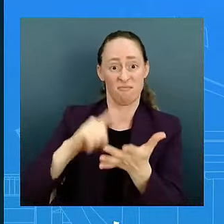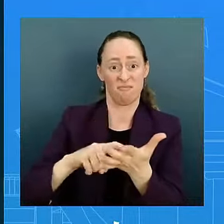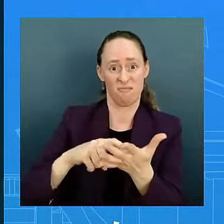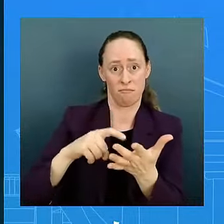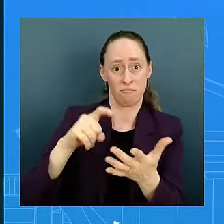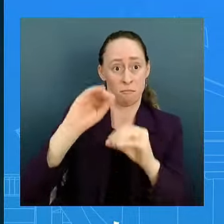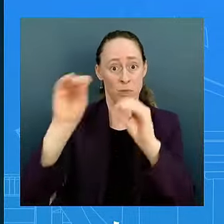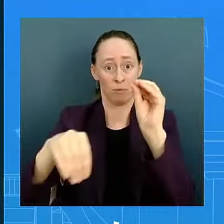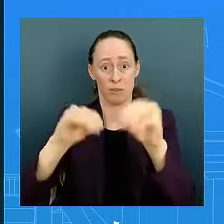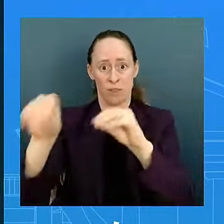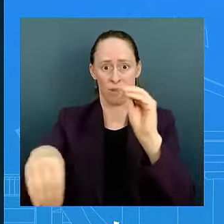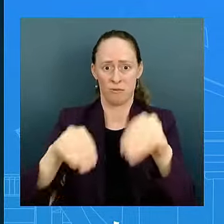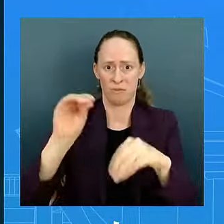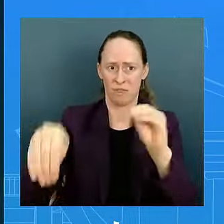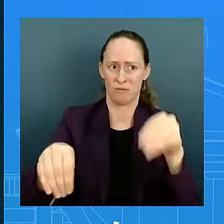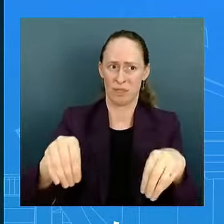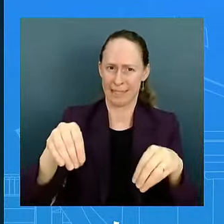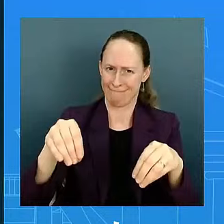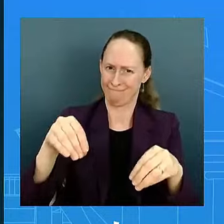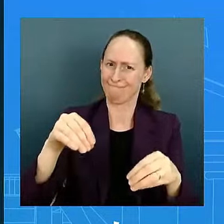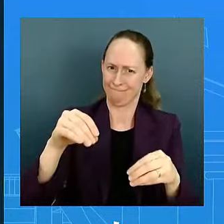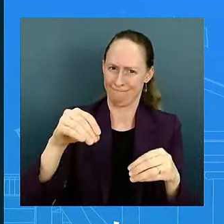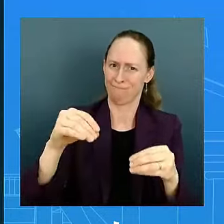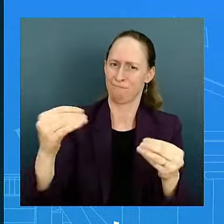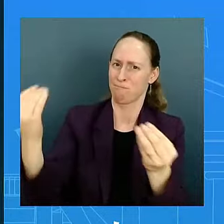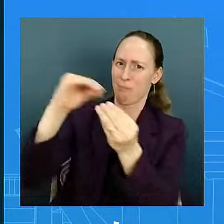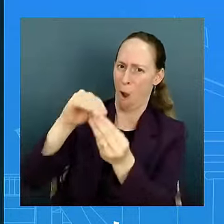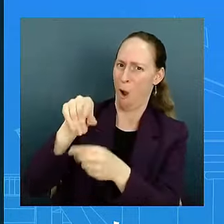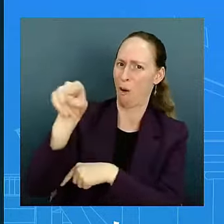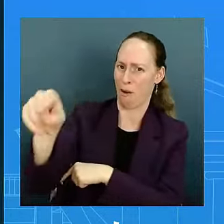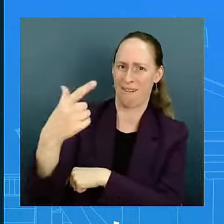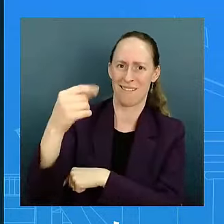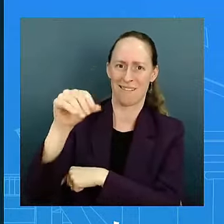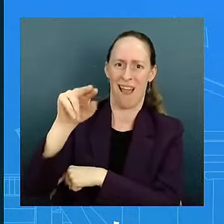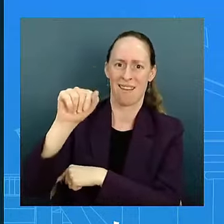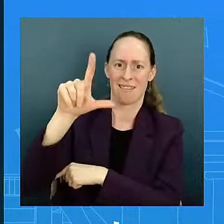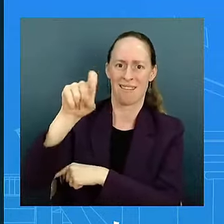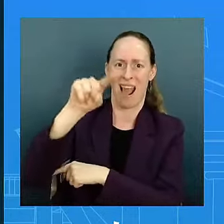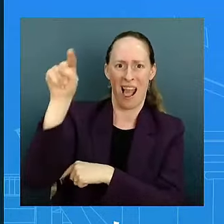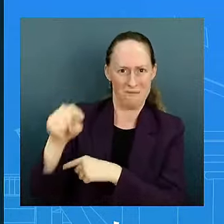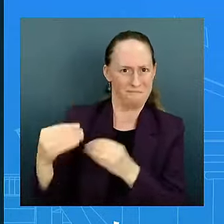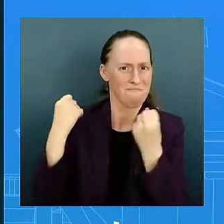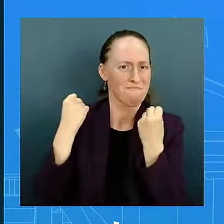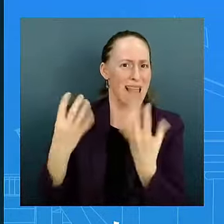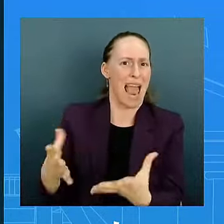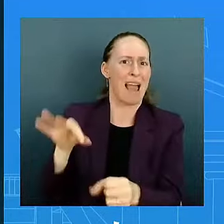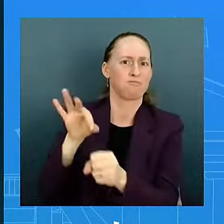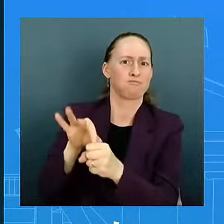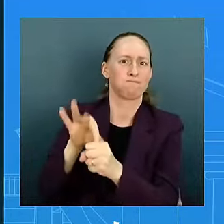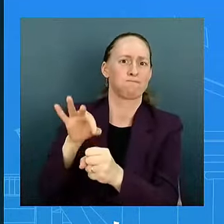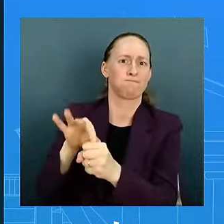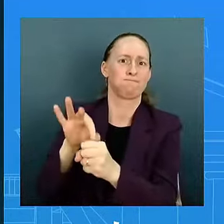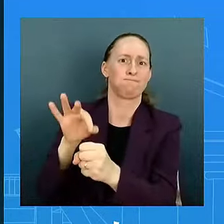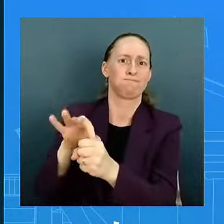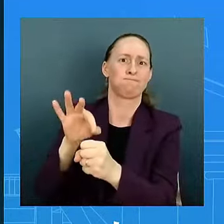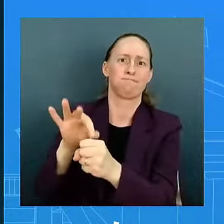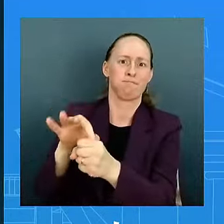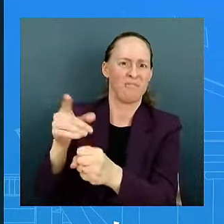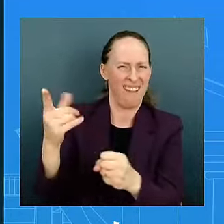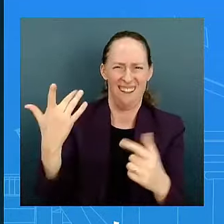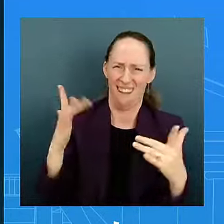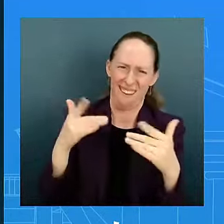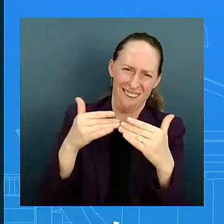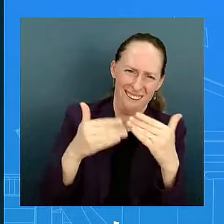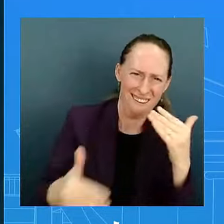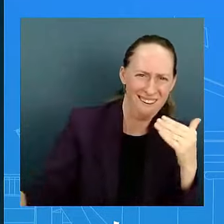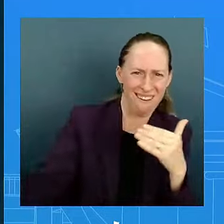Armando Gonzalez Urrutia received the most votes by an insurmountable margin. Independent observers, pre-election and exit